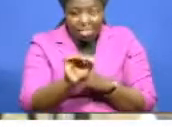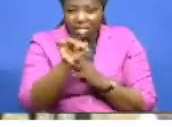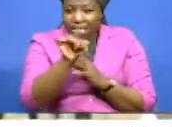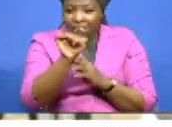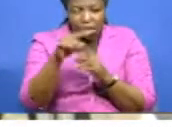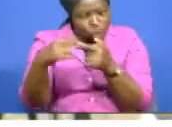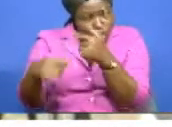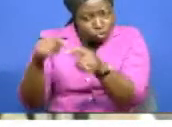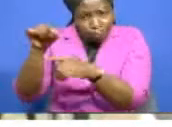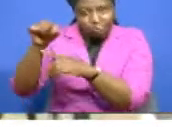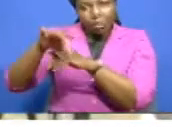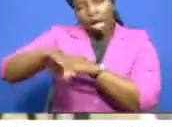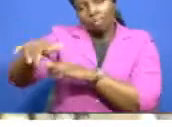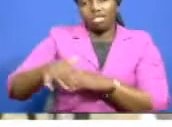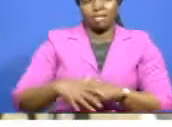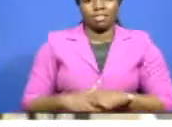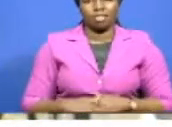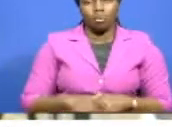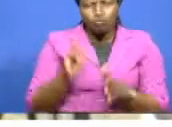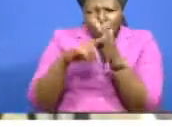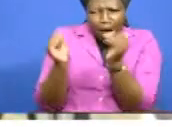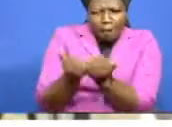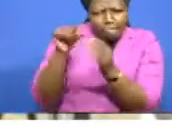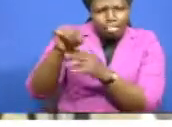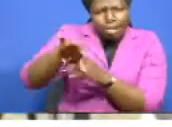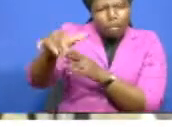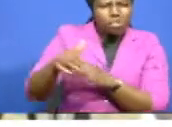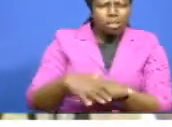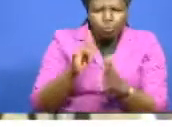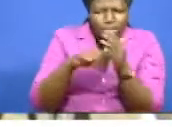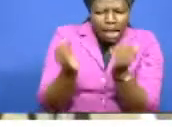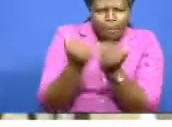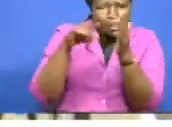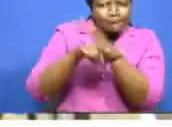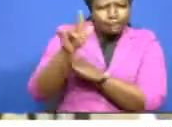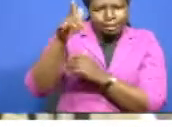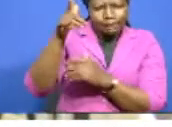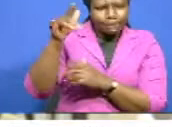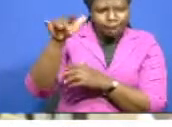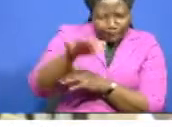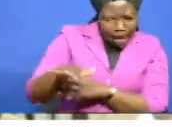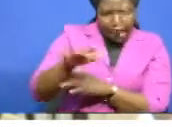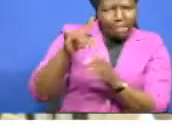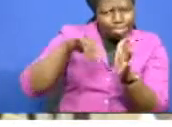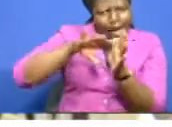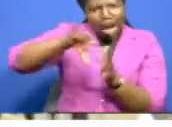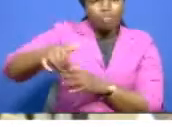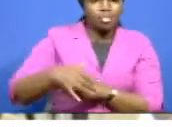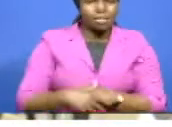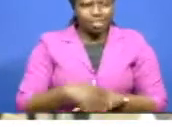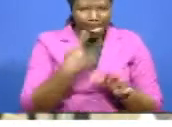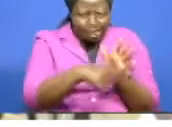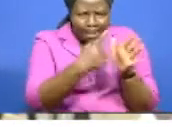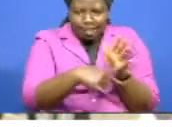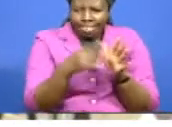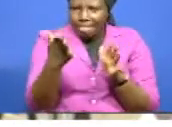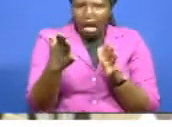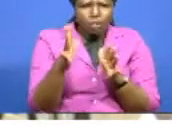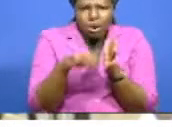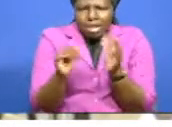that county? What's going on in the classrooms in that county? What's going on in the industries in that county?